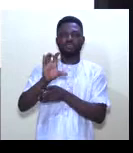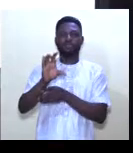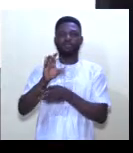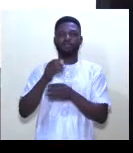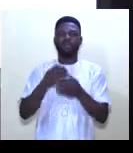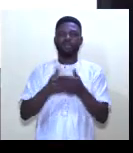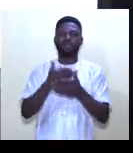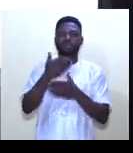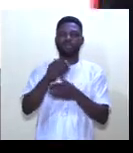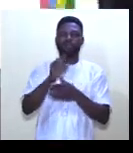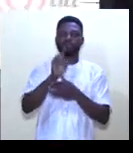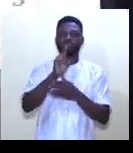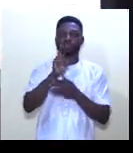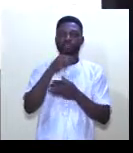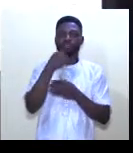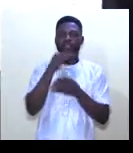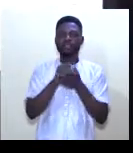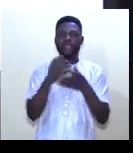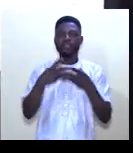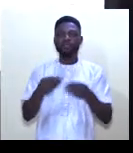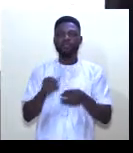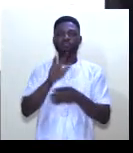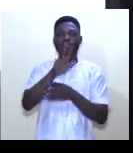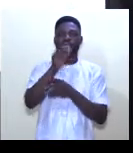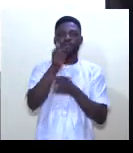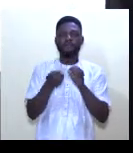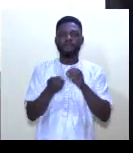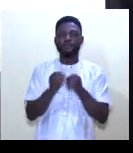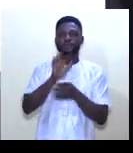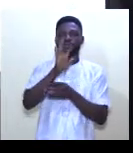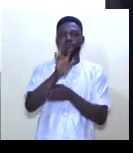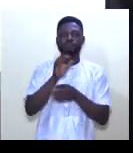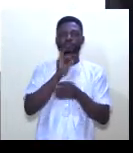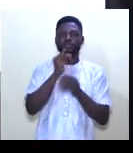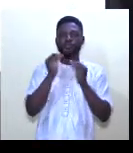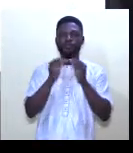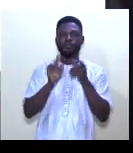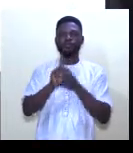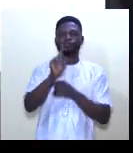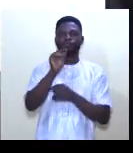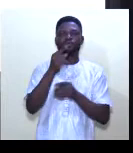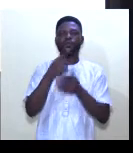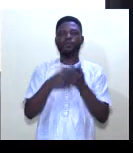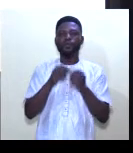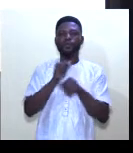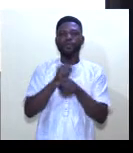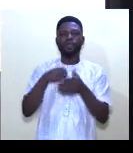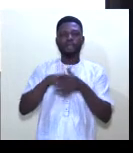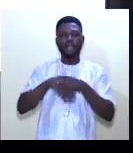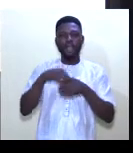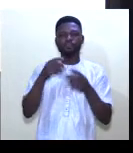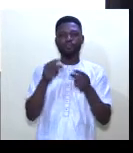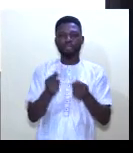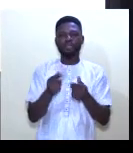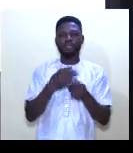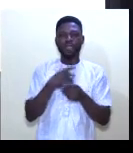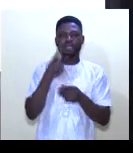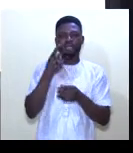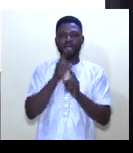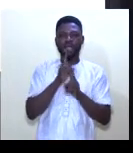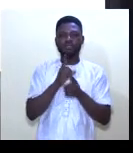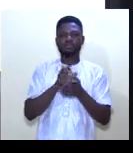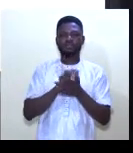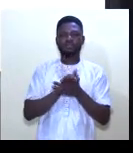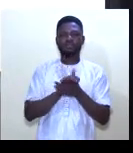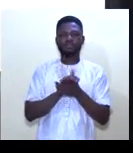answer. Next question says you should solve 3a plus 5 is equal to 20. Work it out quickly and let's have your